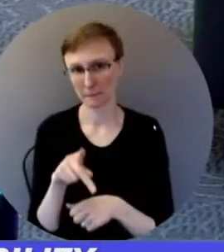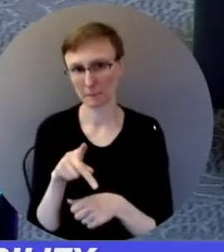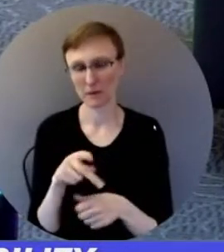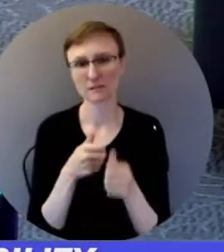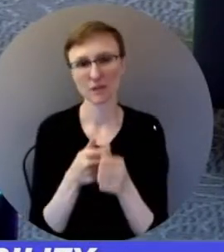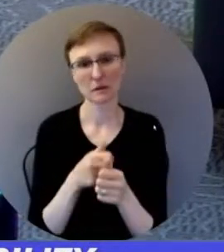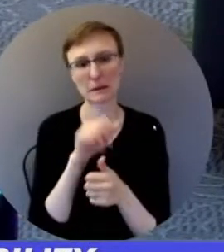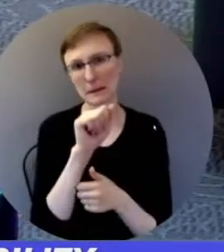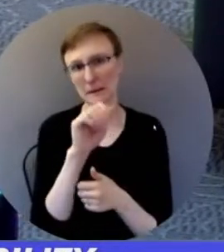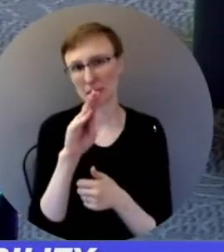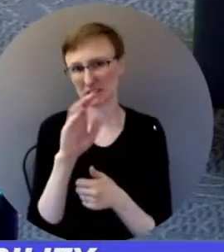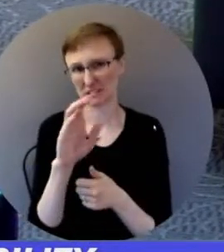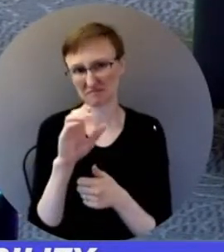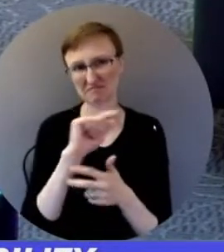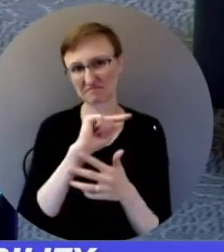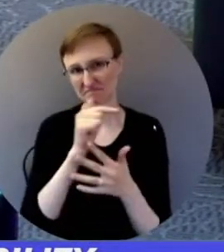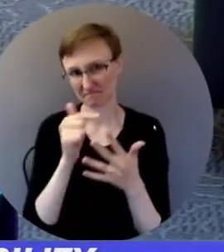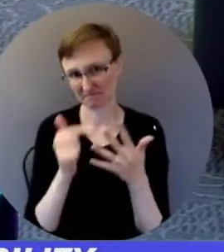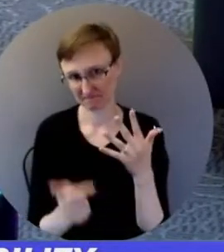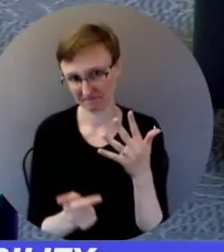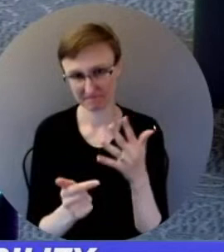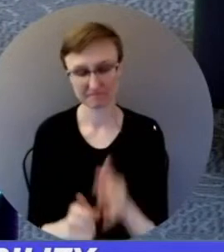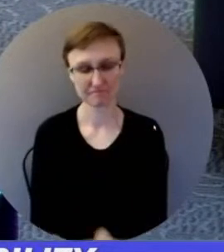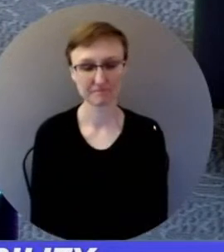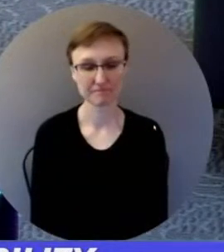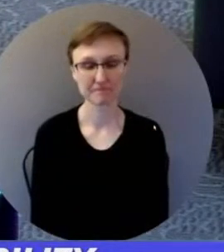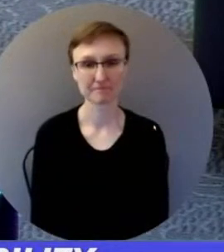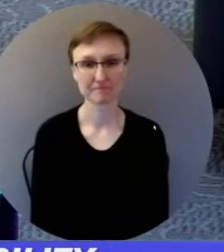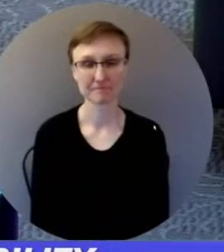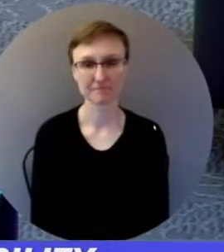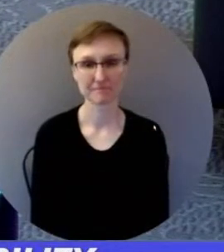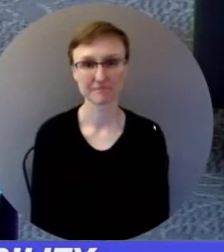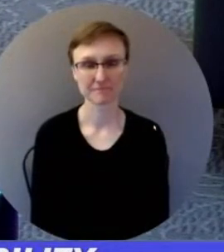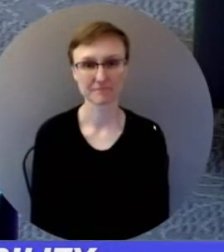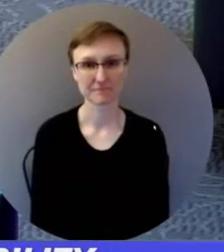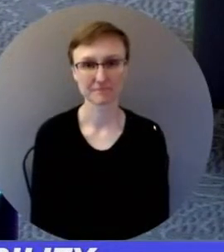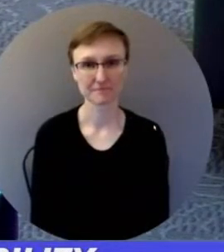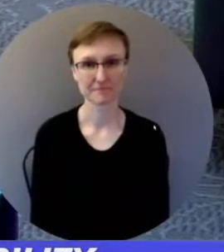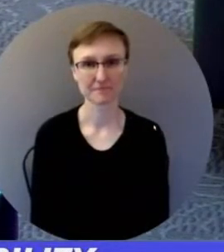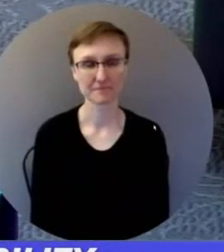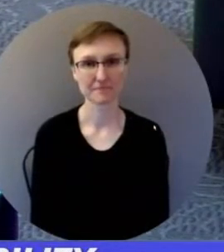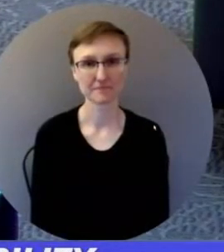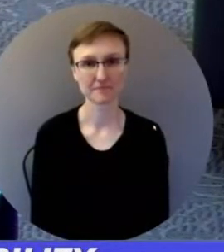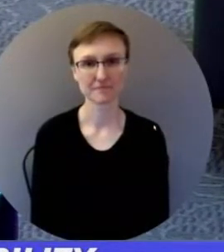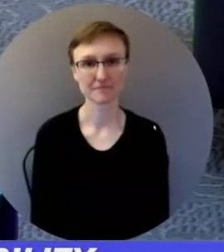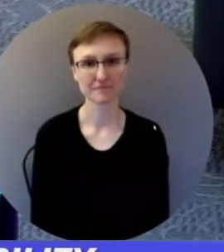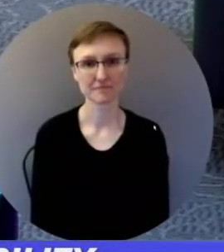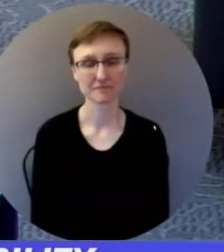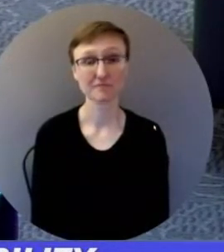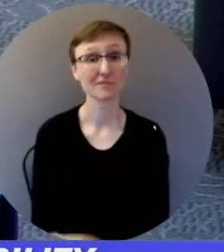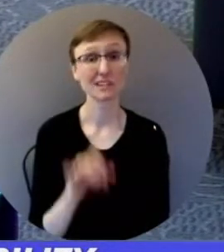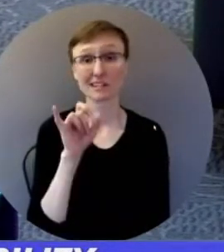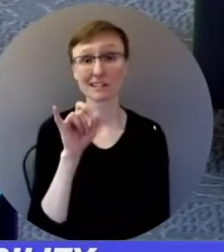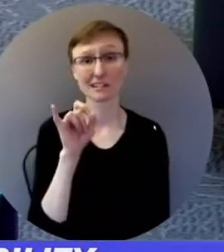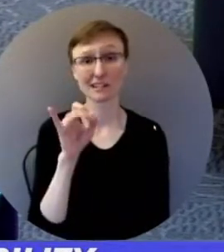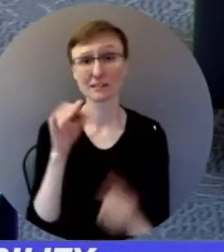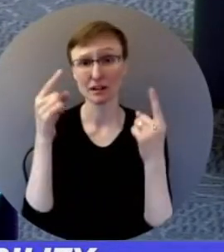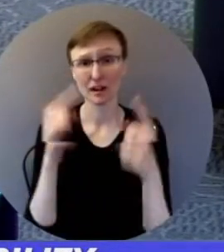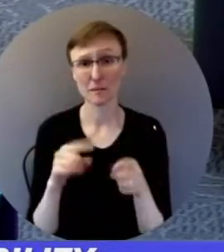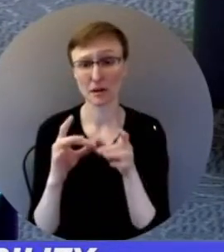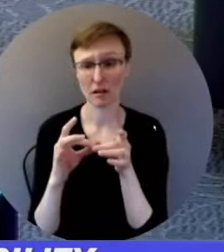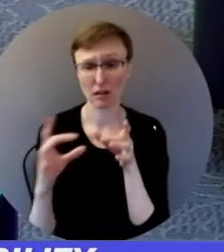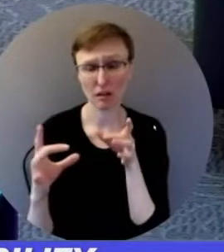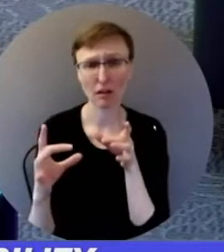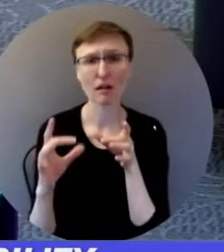each agency to ask their question. You may ask one question with one follow-up question. If for some reason we lose you during the call, please try phoning in again or